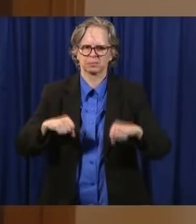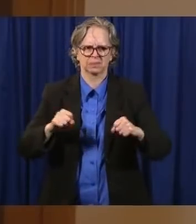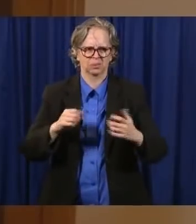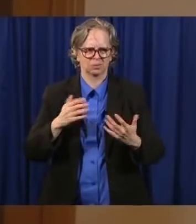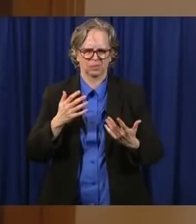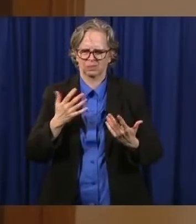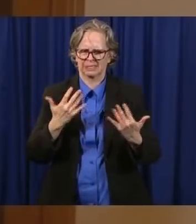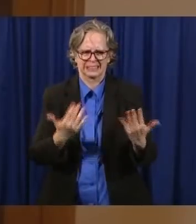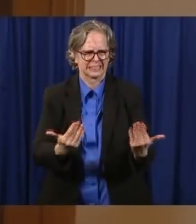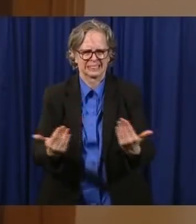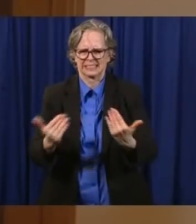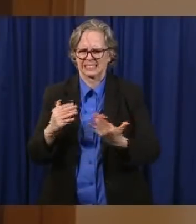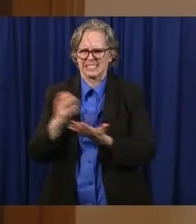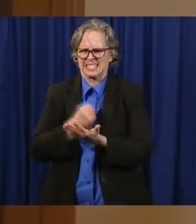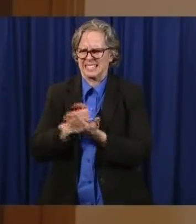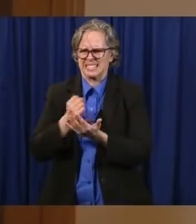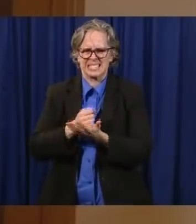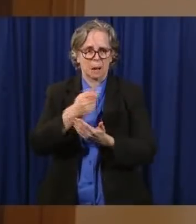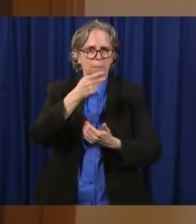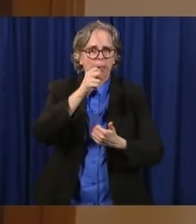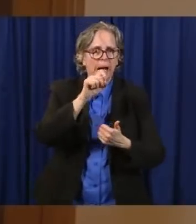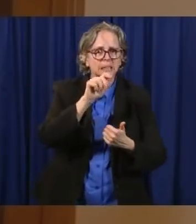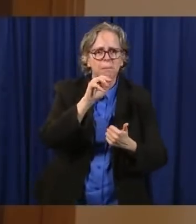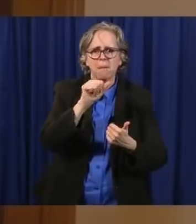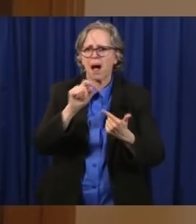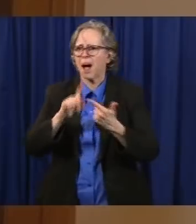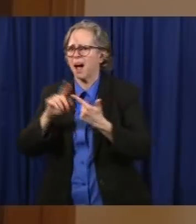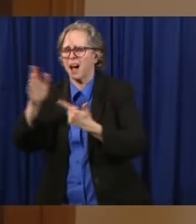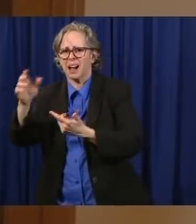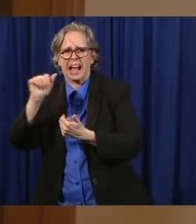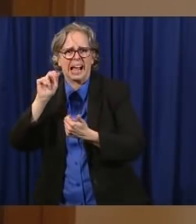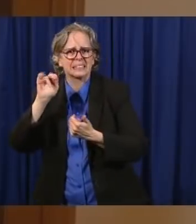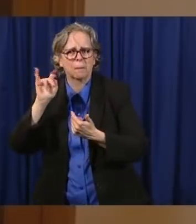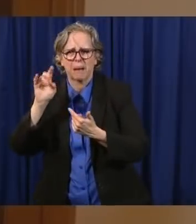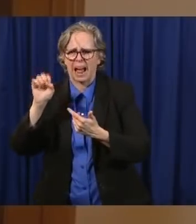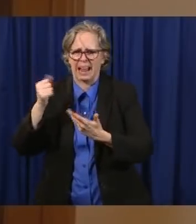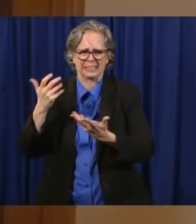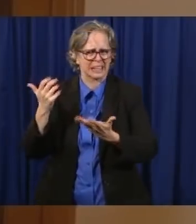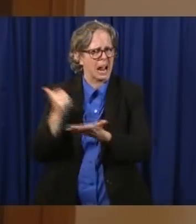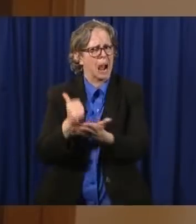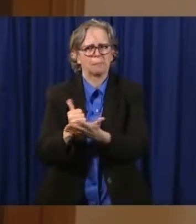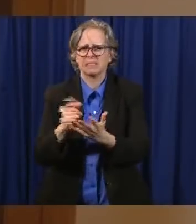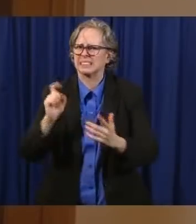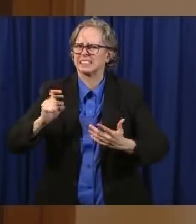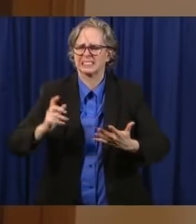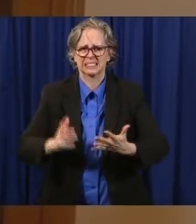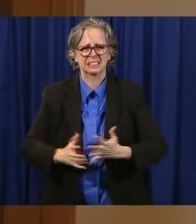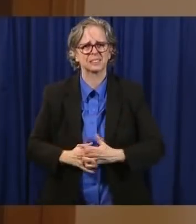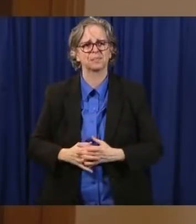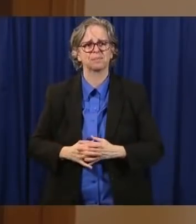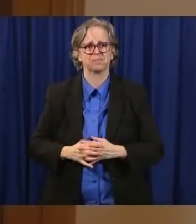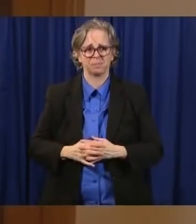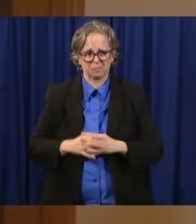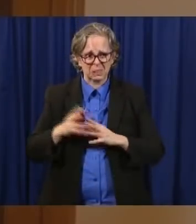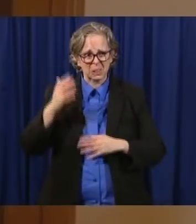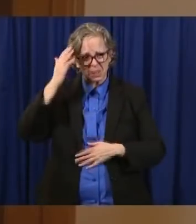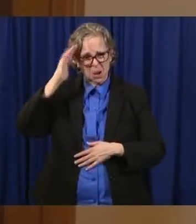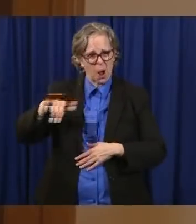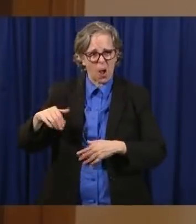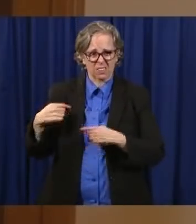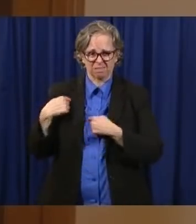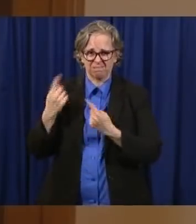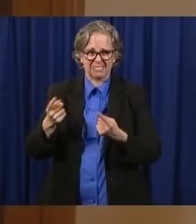put in place for our frontline providers. We do know that we have tested now